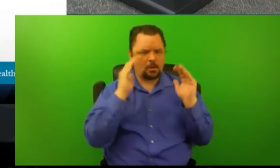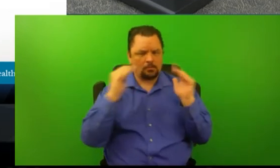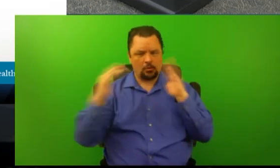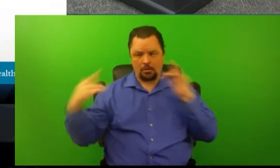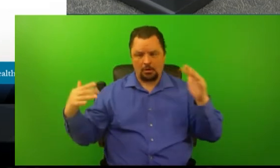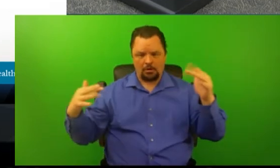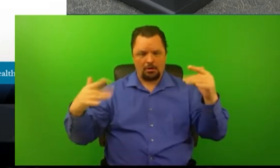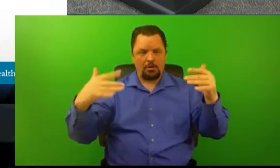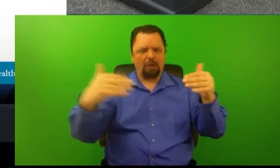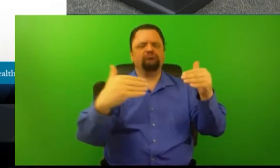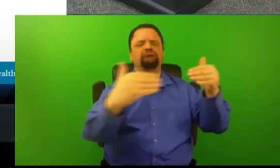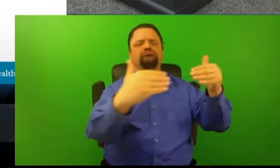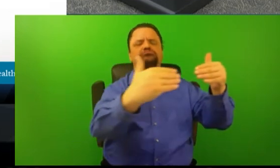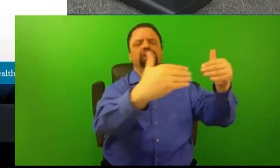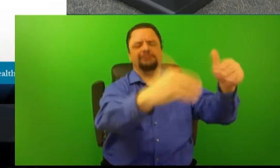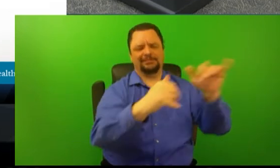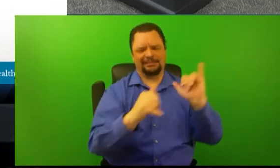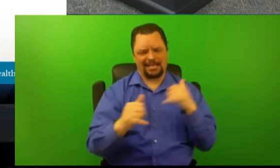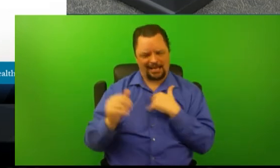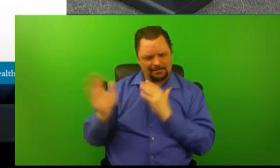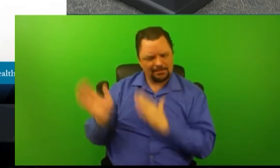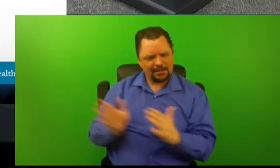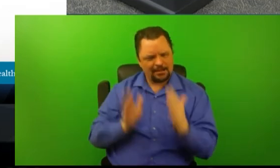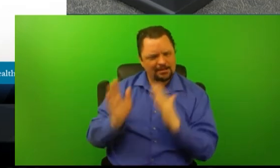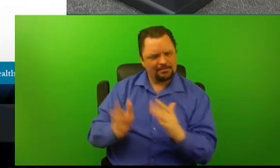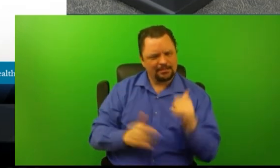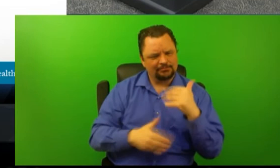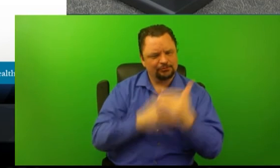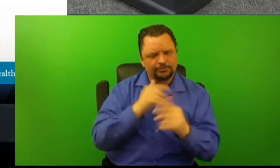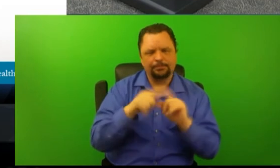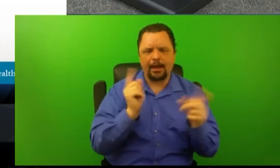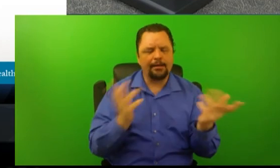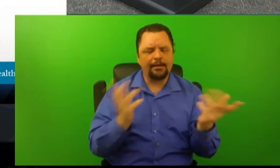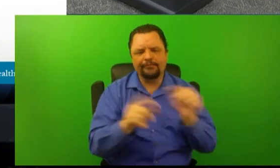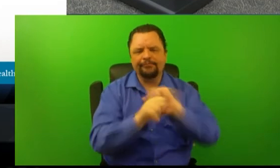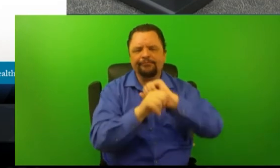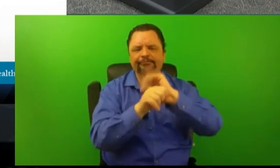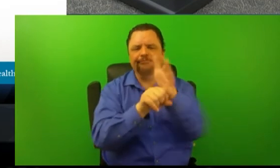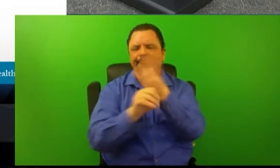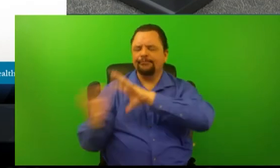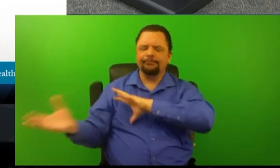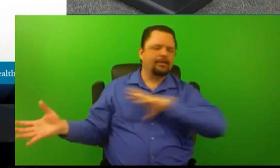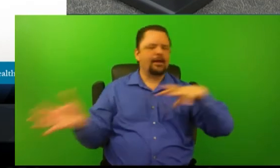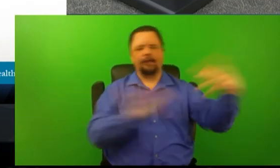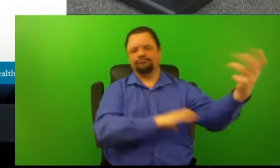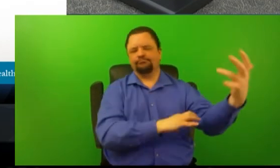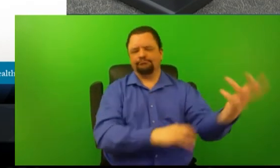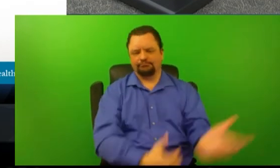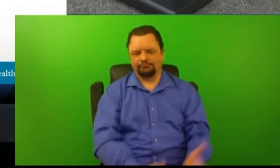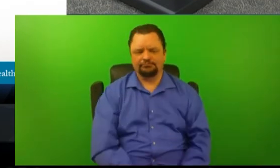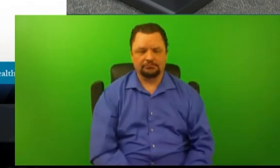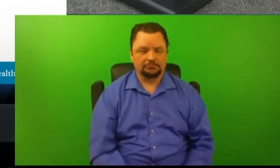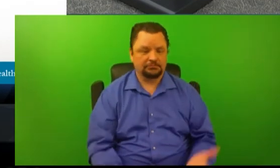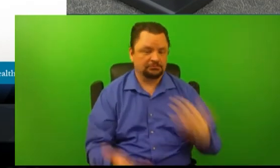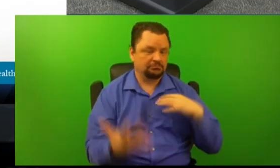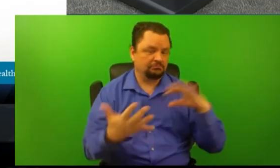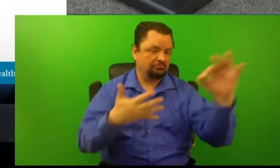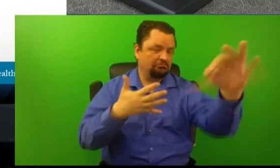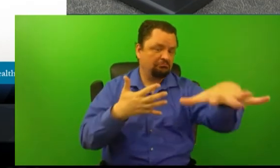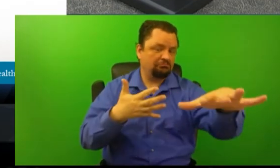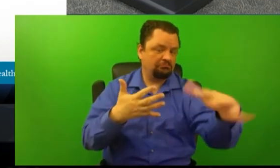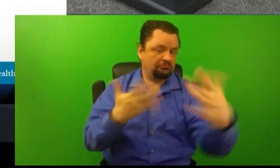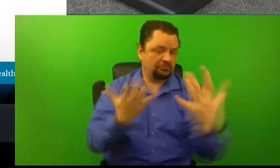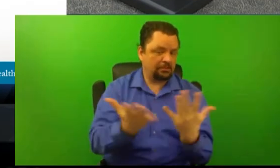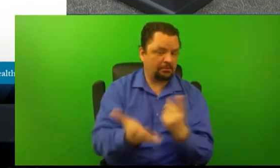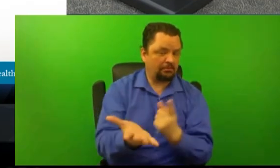snags, obviously. That said, we've already started planting the seeds and having some conversations about how we might approach that in our next